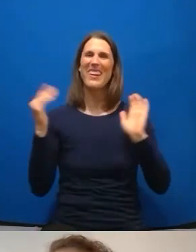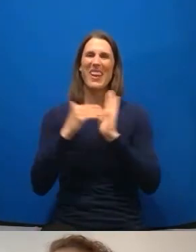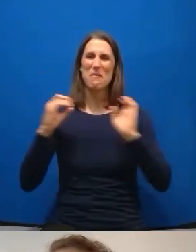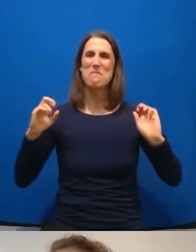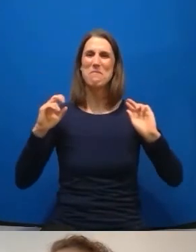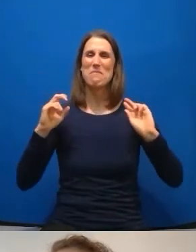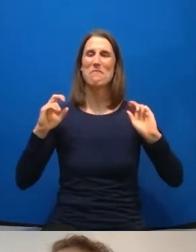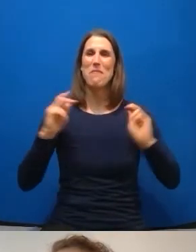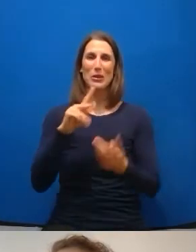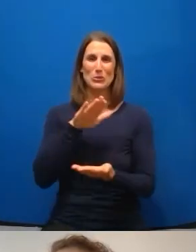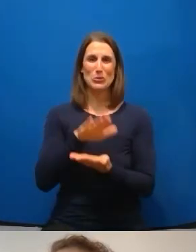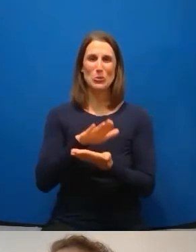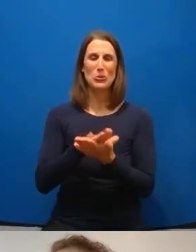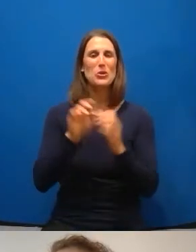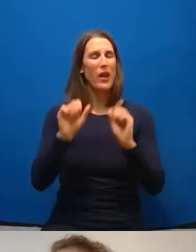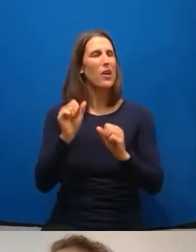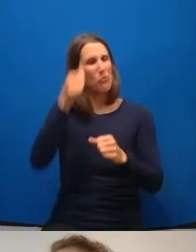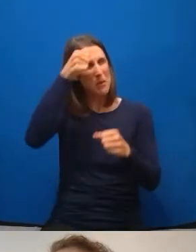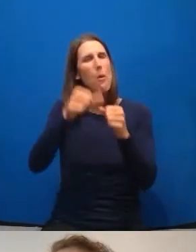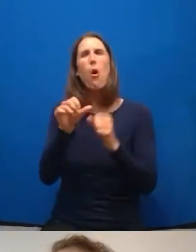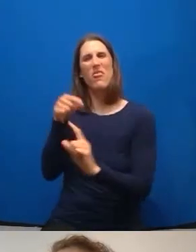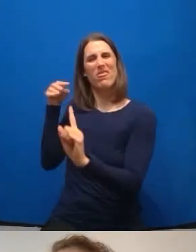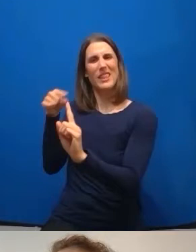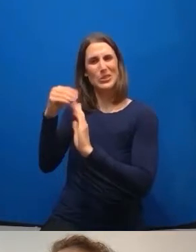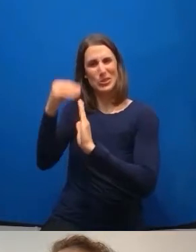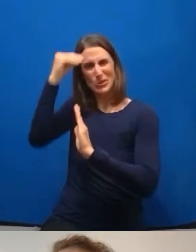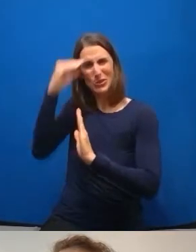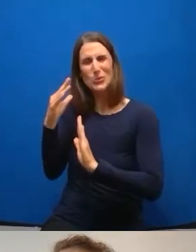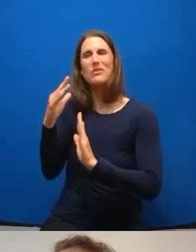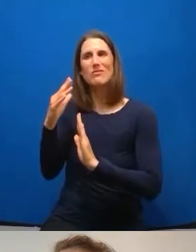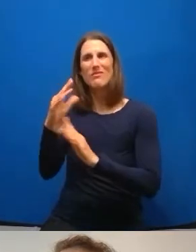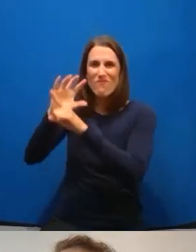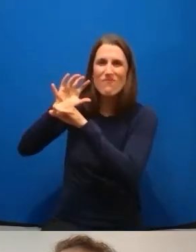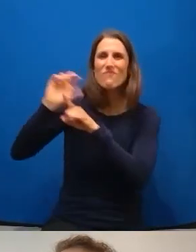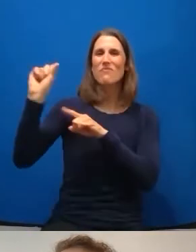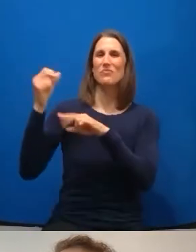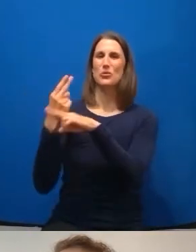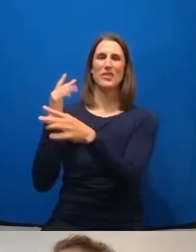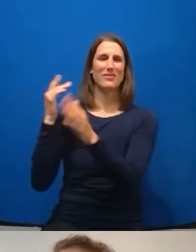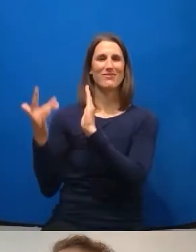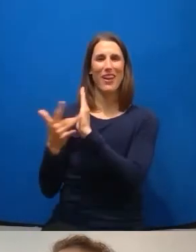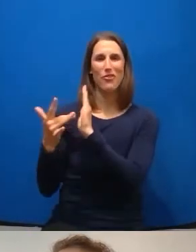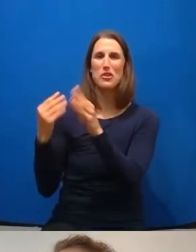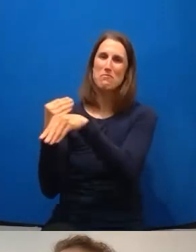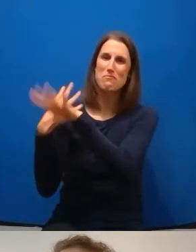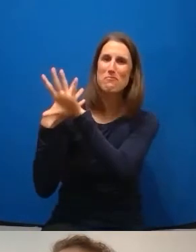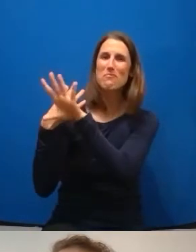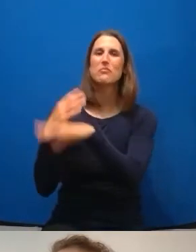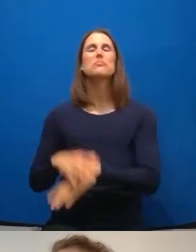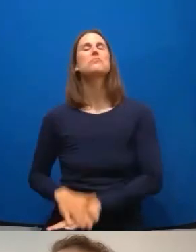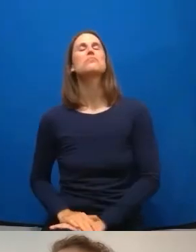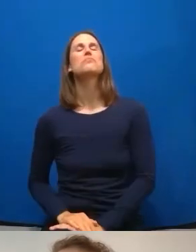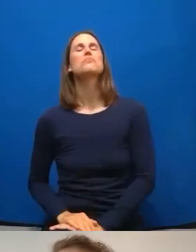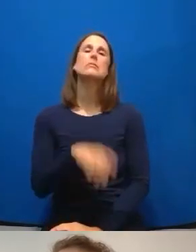Are there any sort of tips or tricks or pieces of technology or a out of the box idea that kind of helped